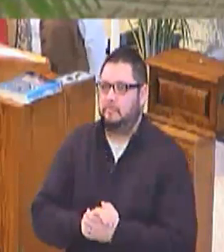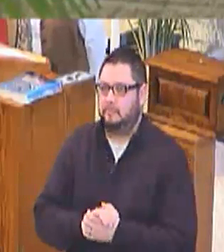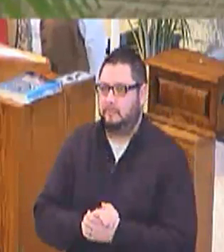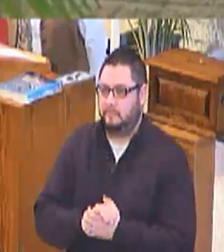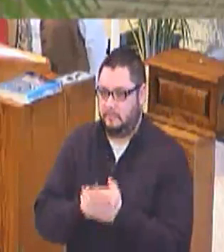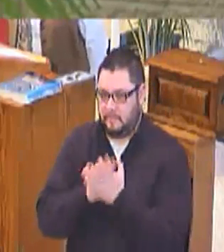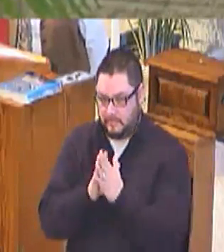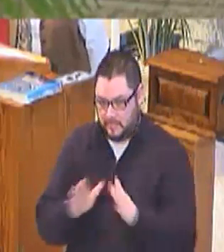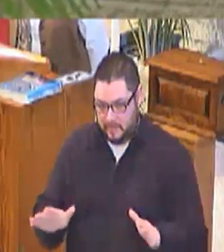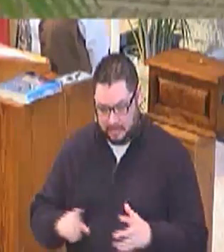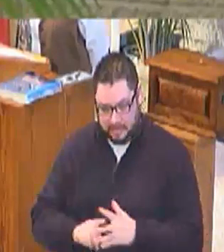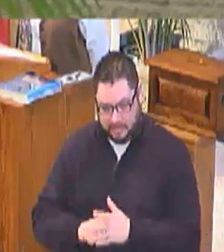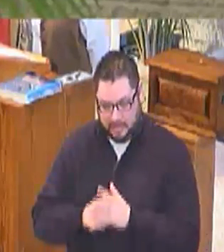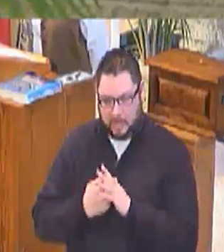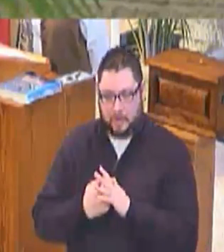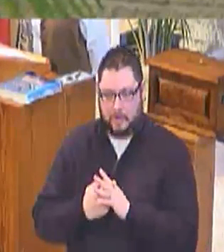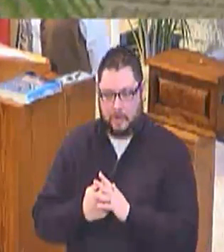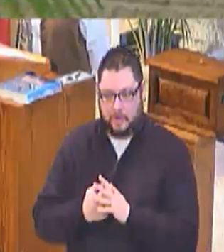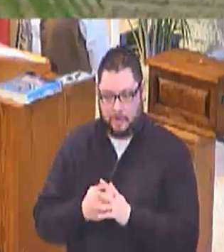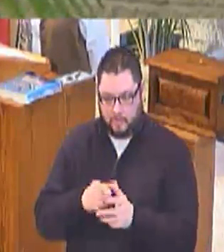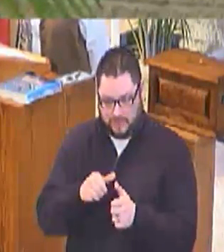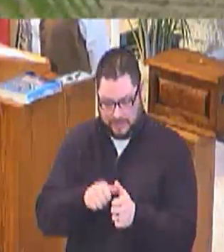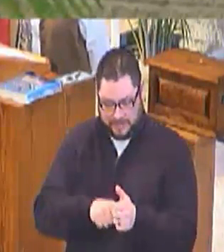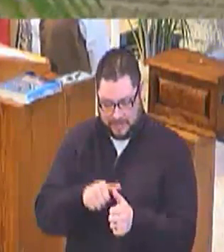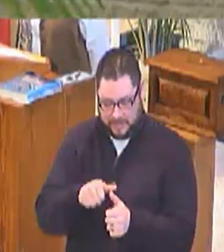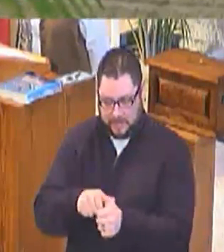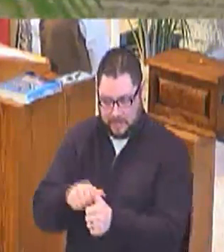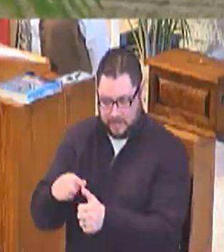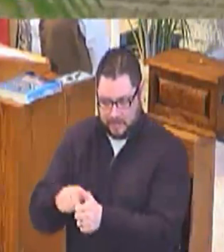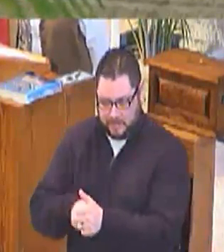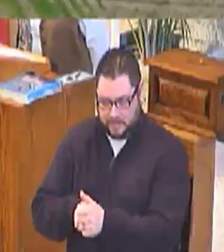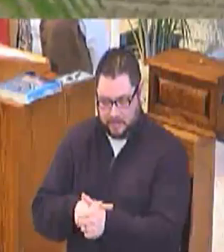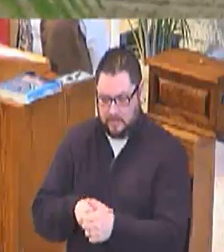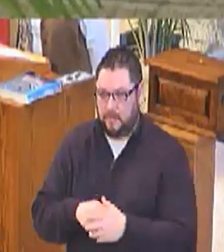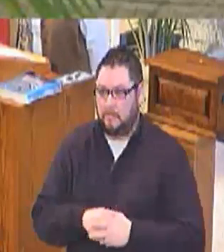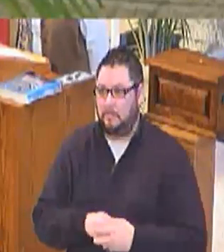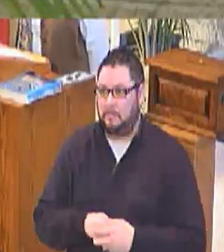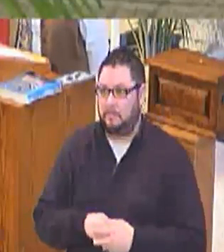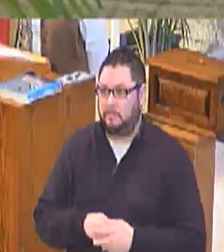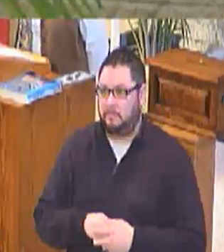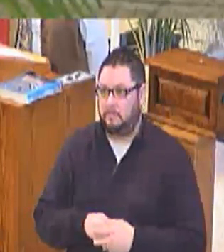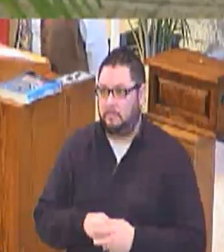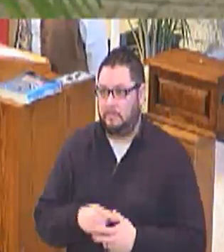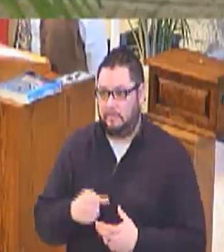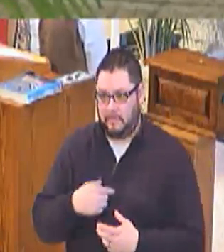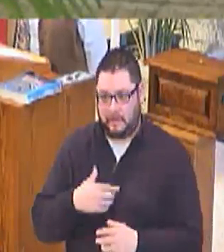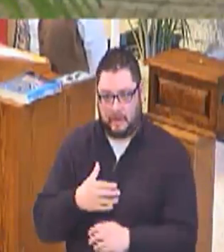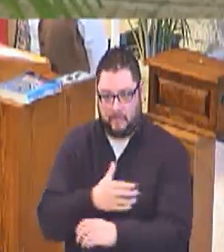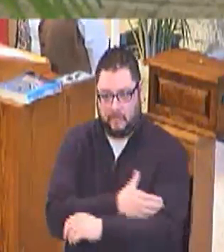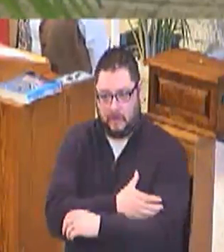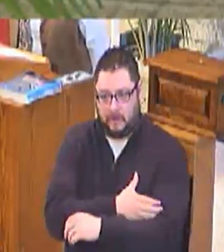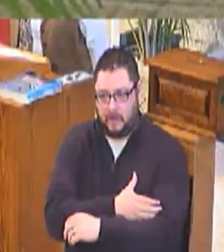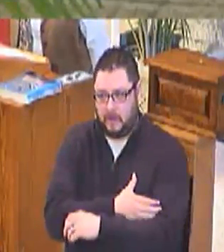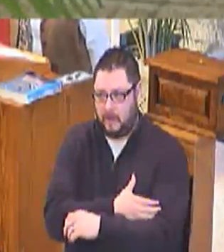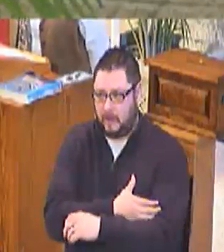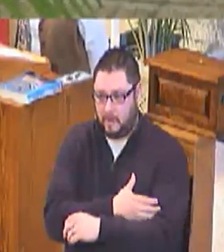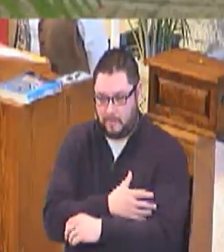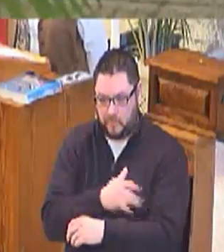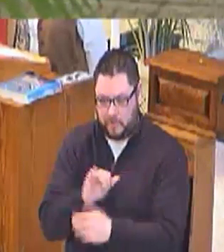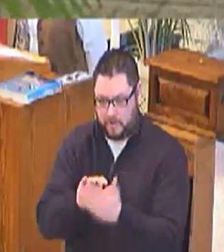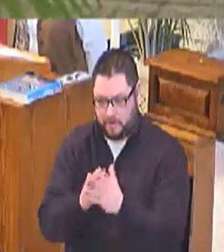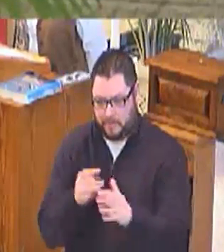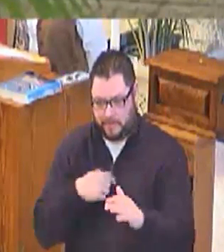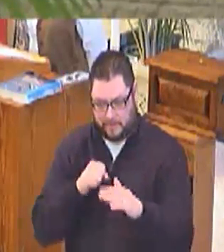Peace begins with each one of us, and I have the power to access it at any